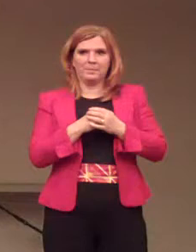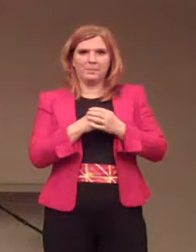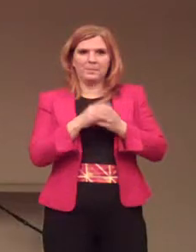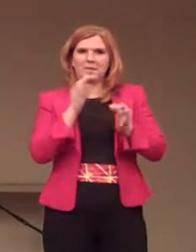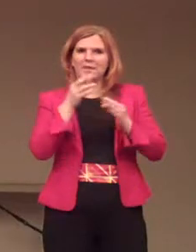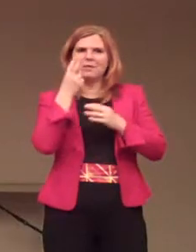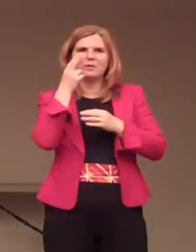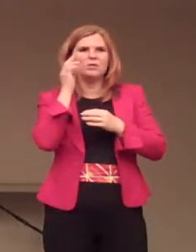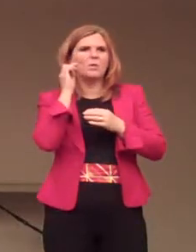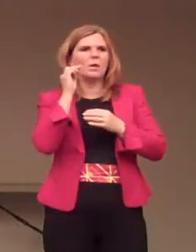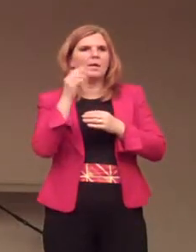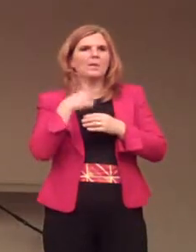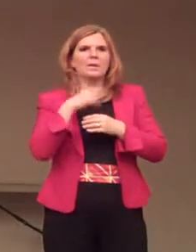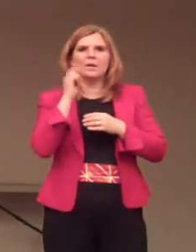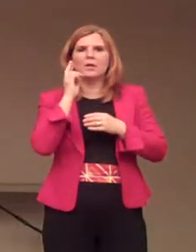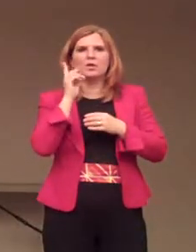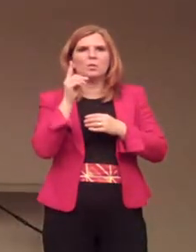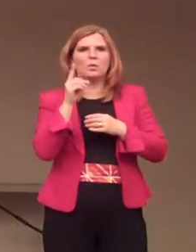If you saw him, you would